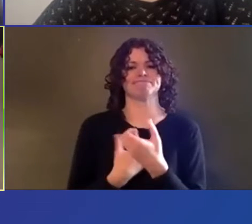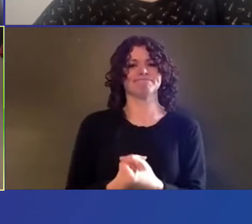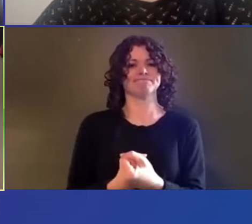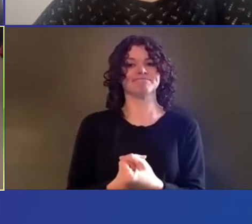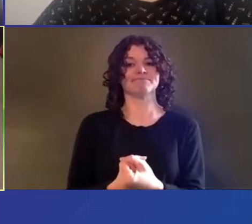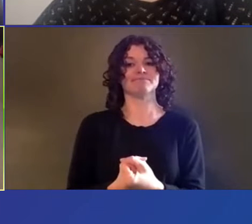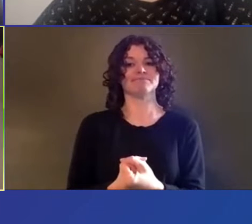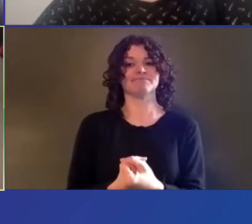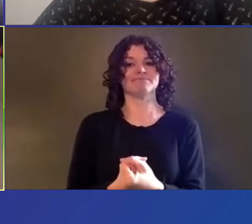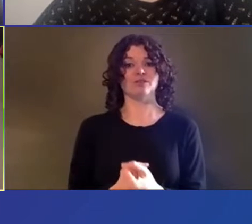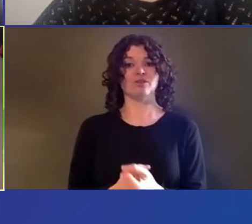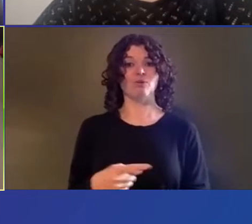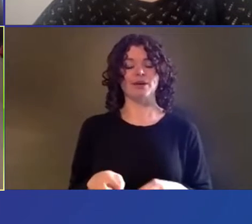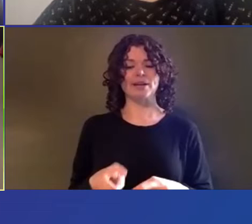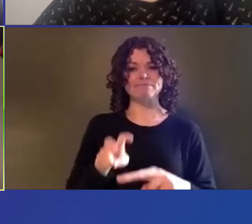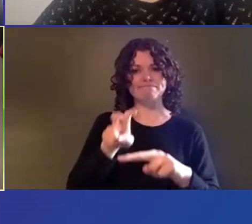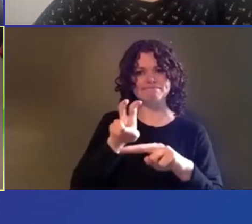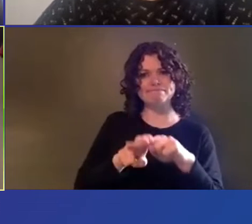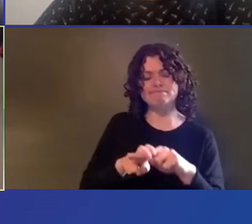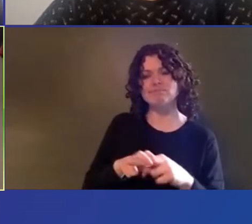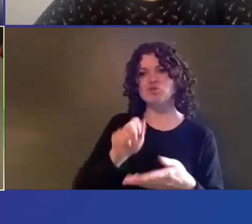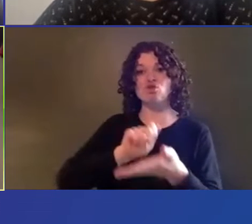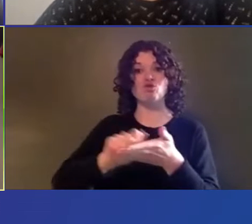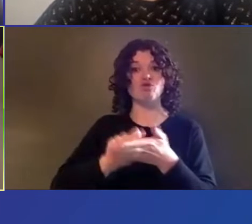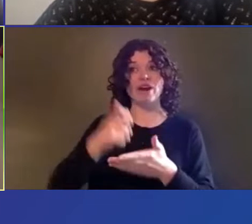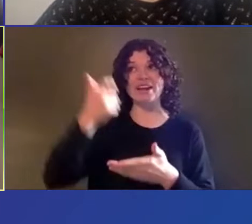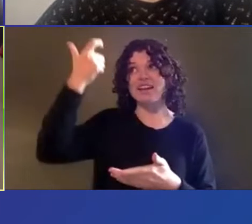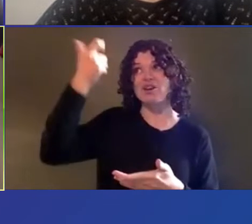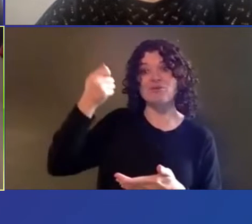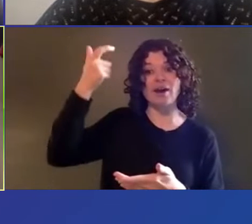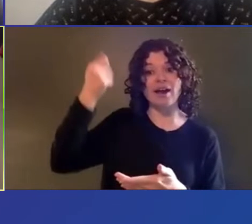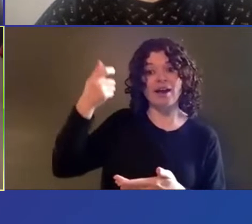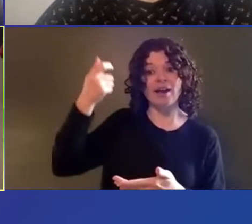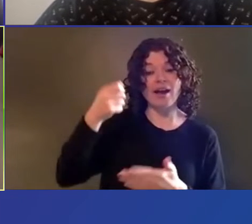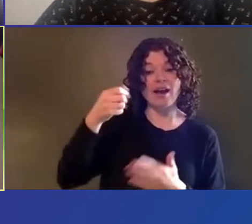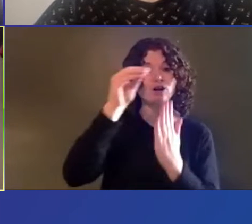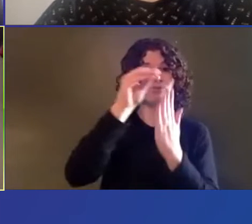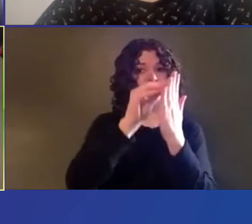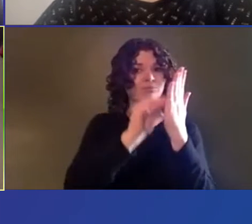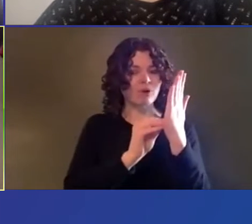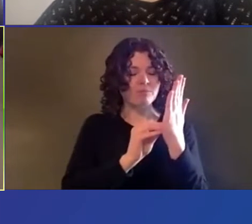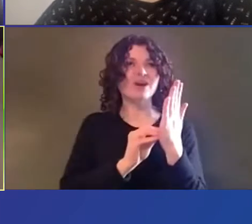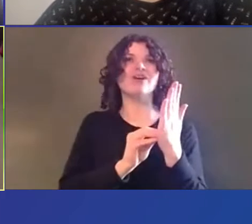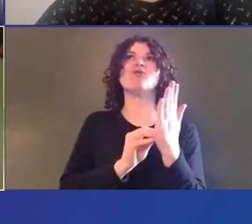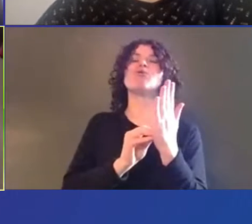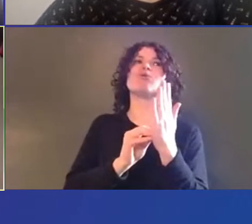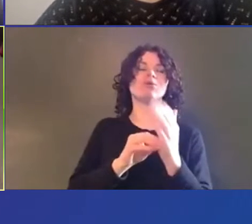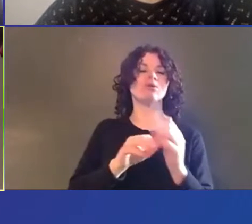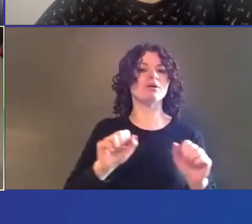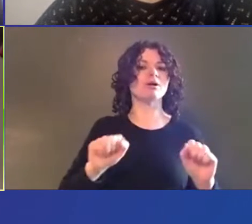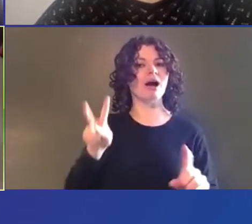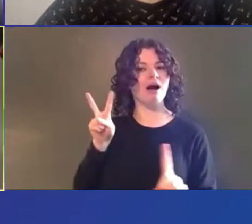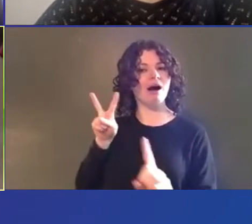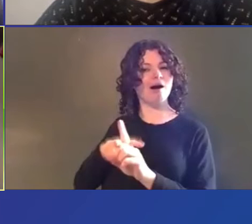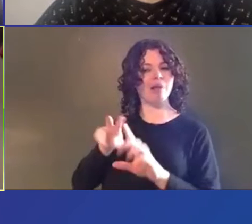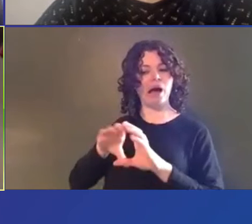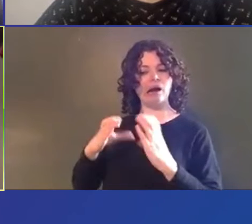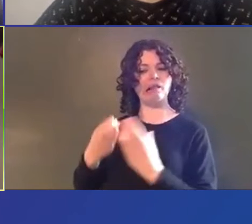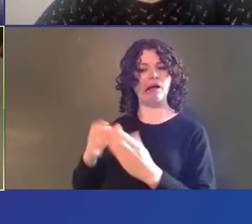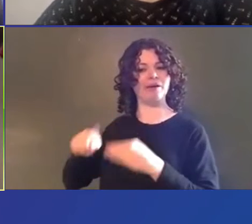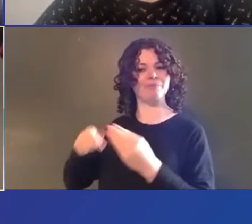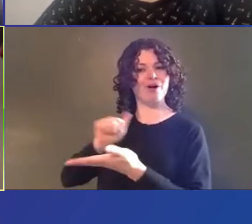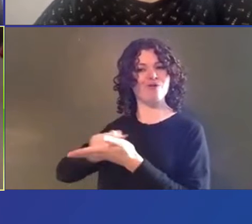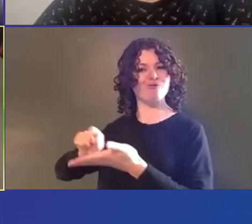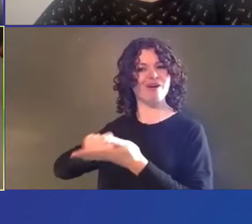sitting down and writing a grant, it's like my classes in college about writing again is like coming back